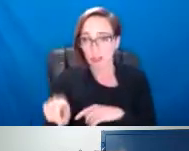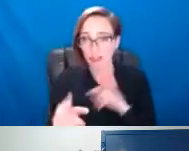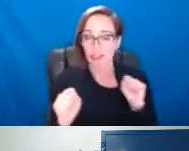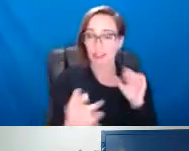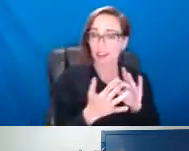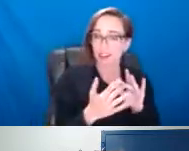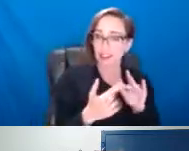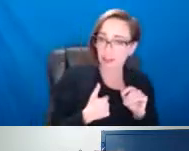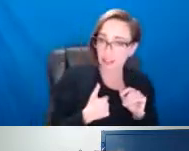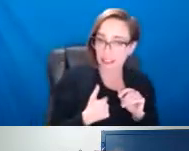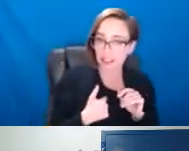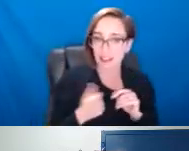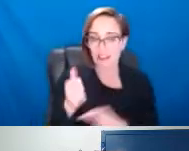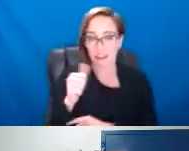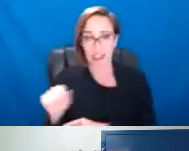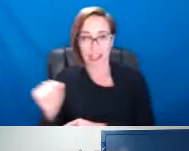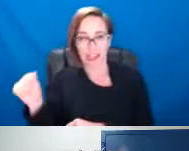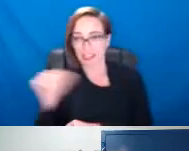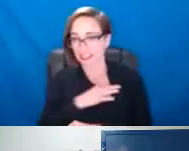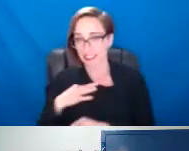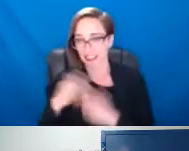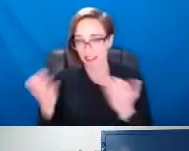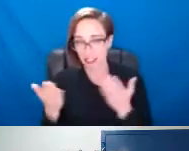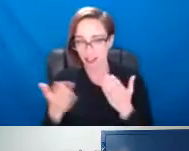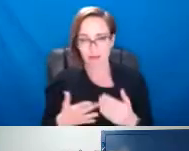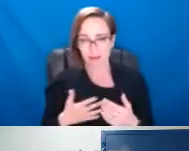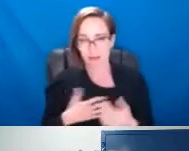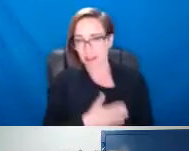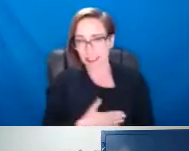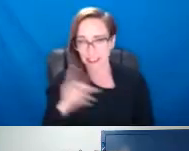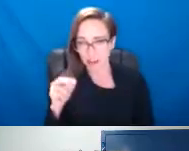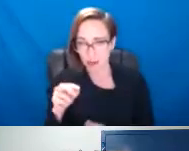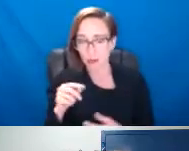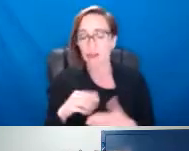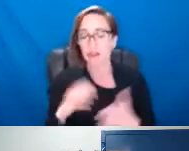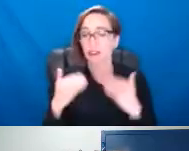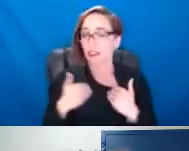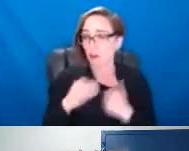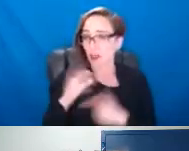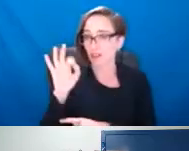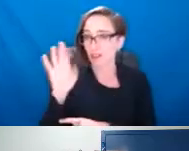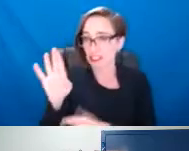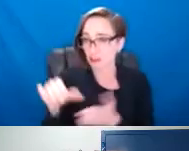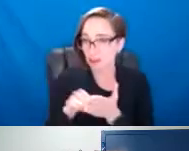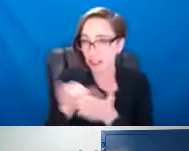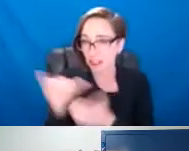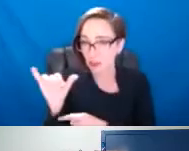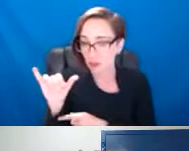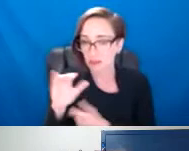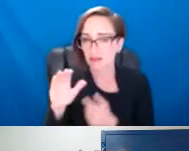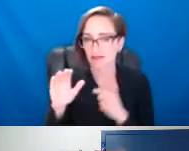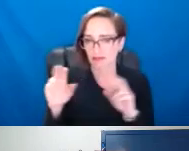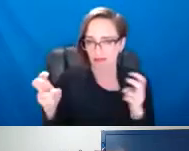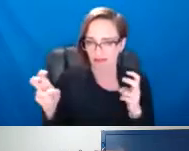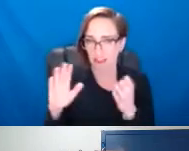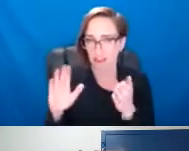else, please do feel free to. We do have a Facebook page, which is Center for Deafblind